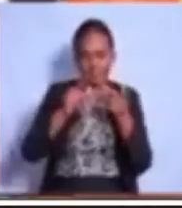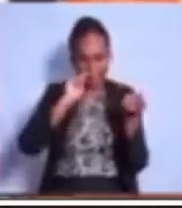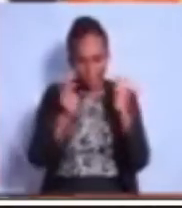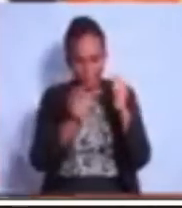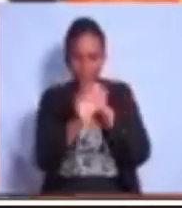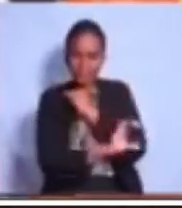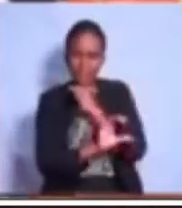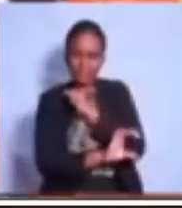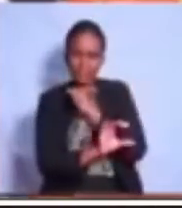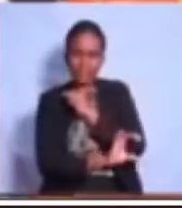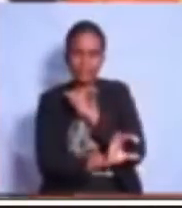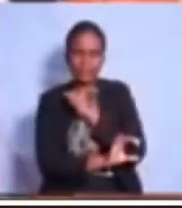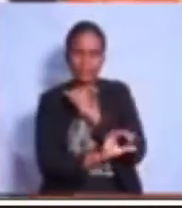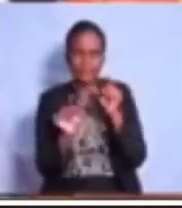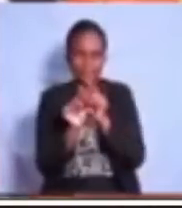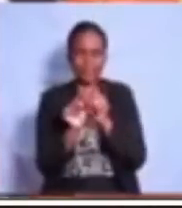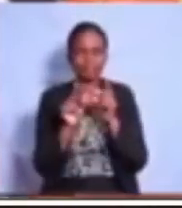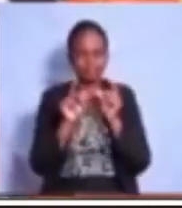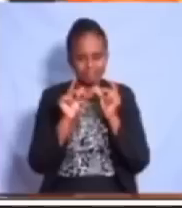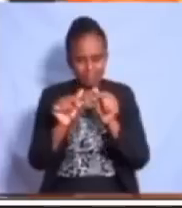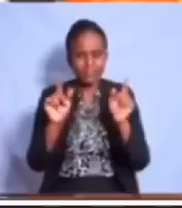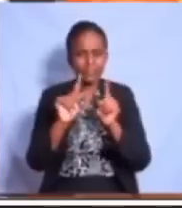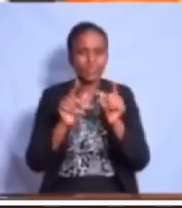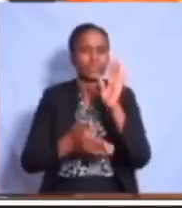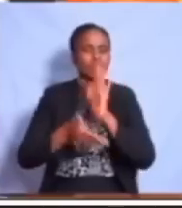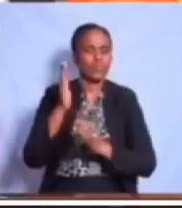country and took it where it should go.